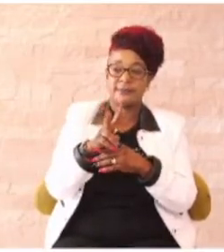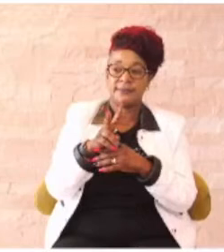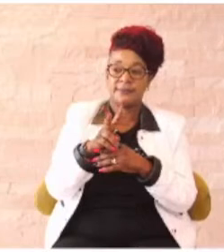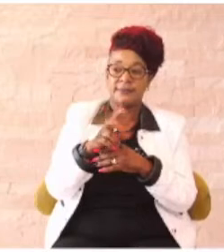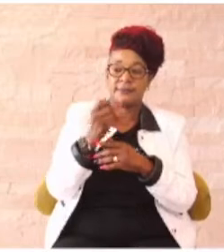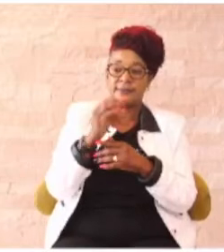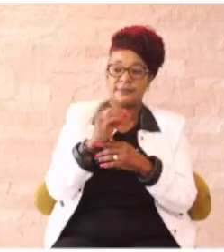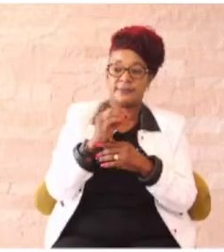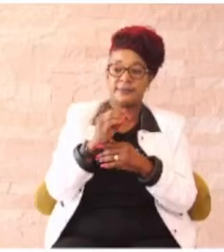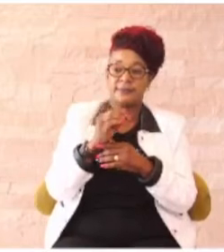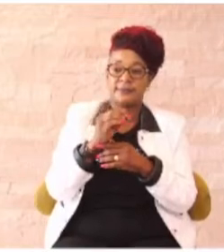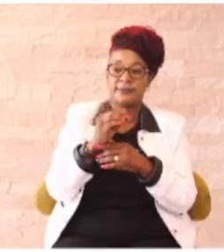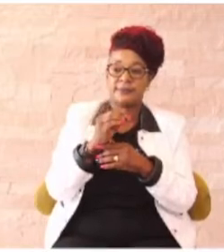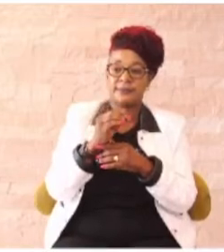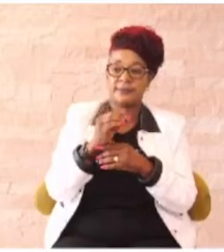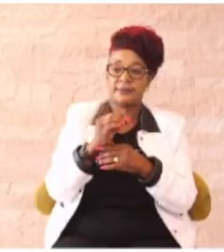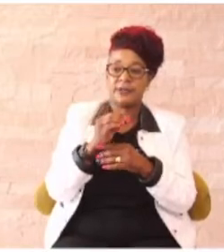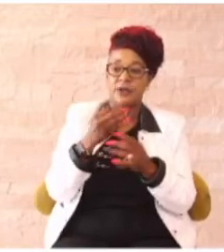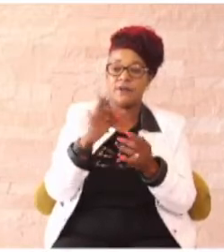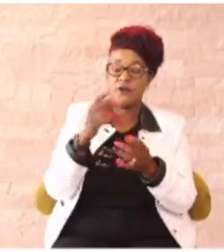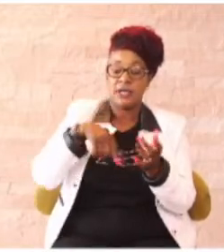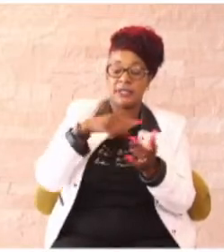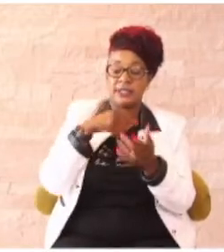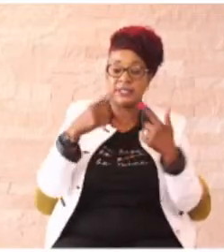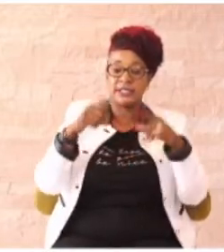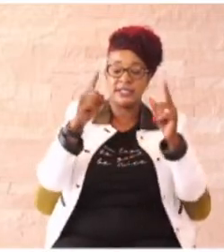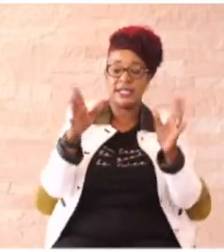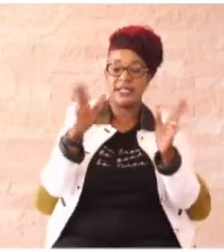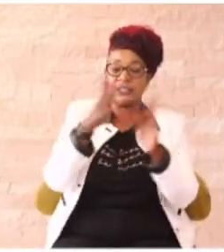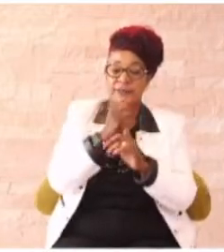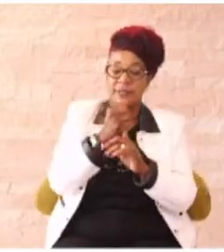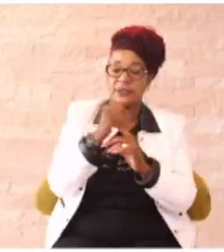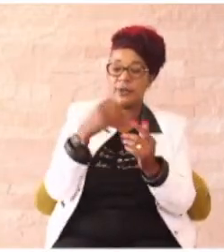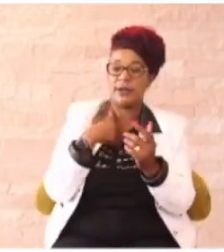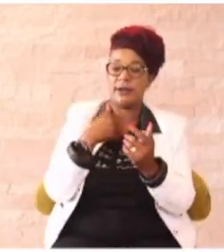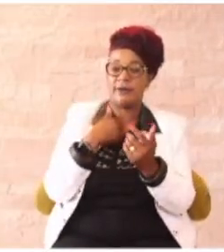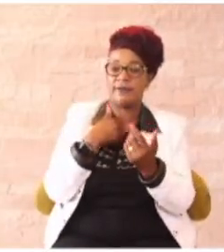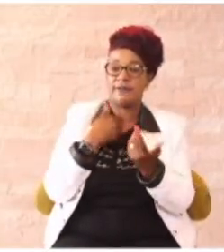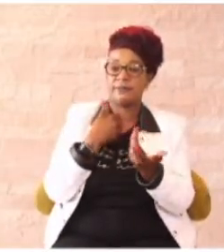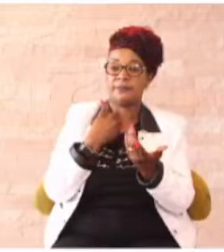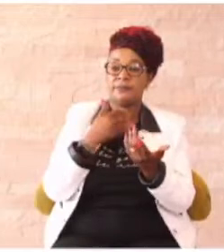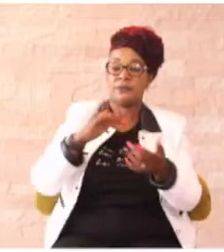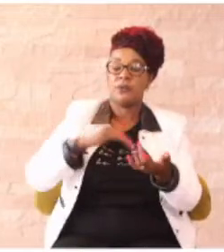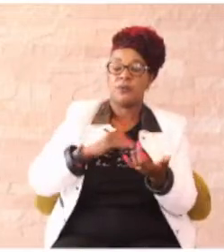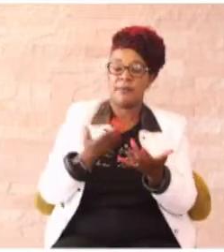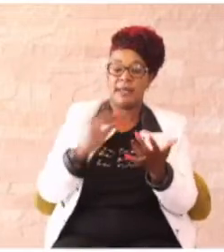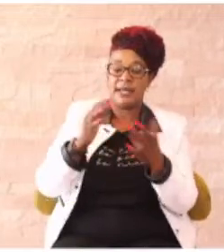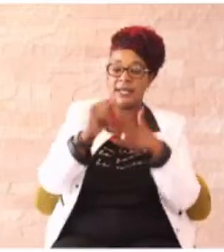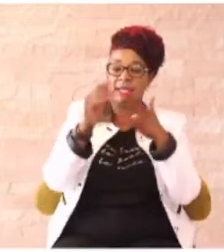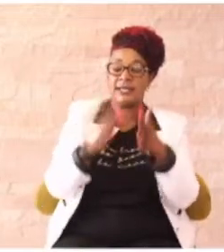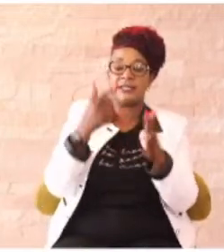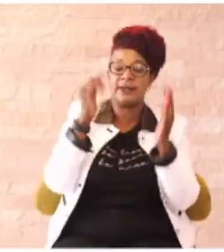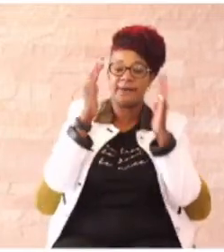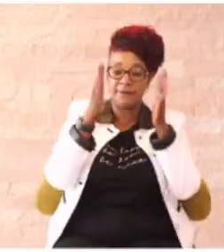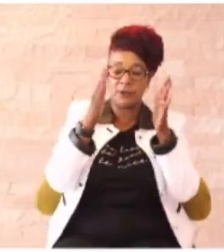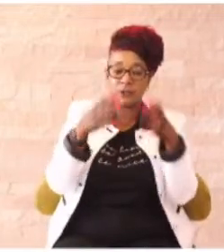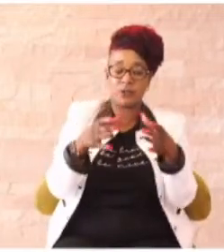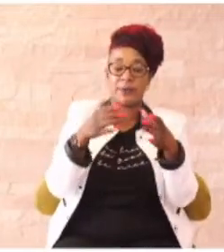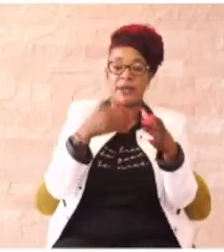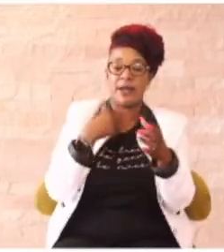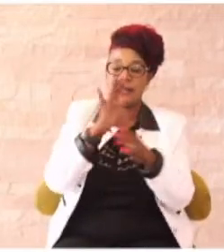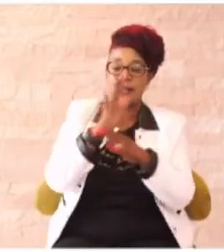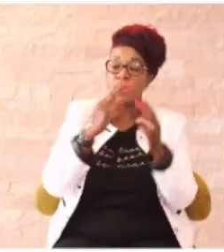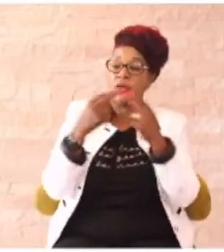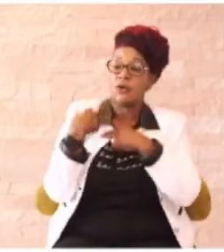So the successes for us, first of all, enhancement of women leaders' capacity to play their oversight